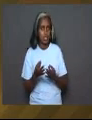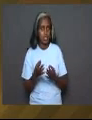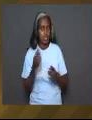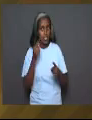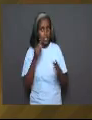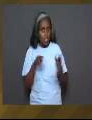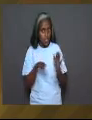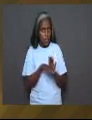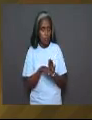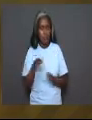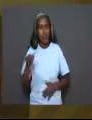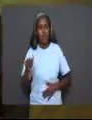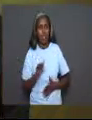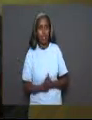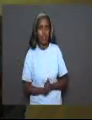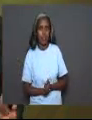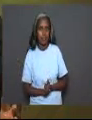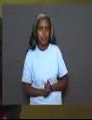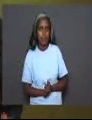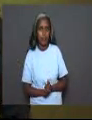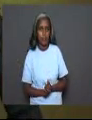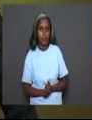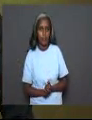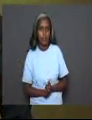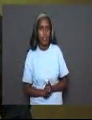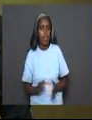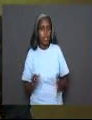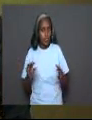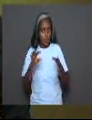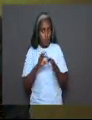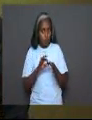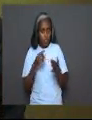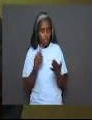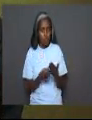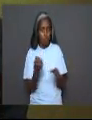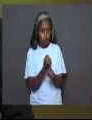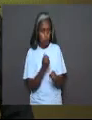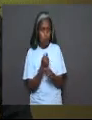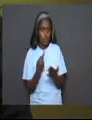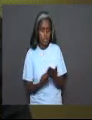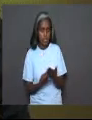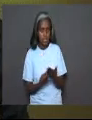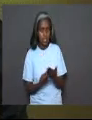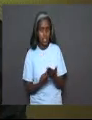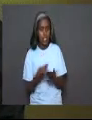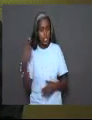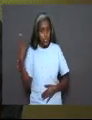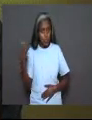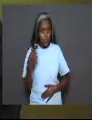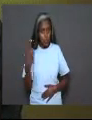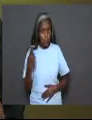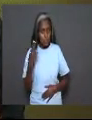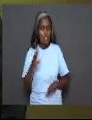terms of Y. In order to do this, let us use